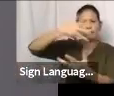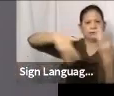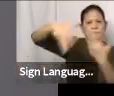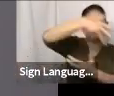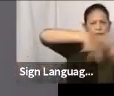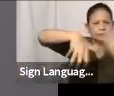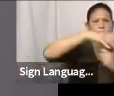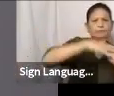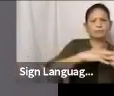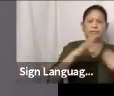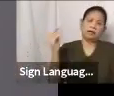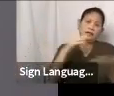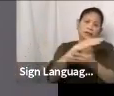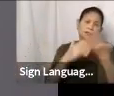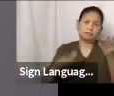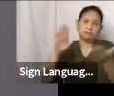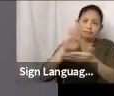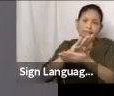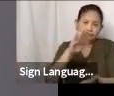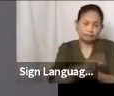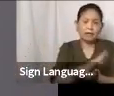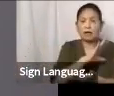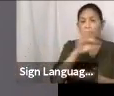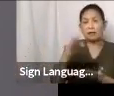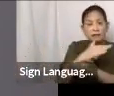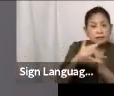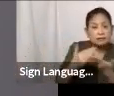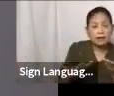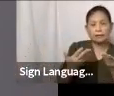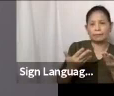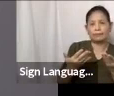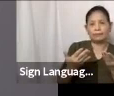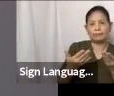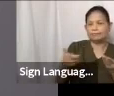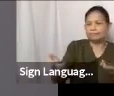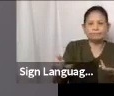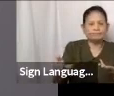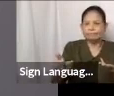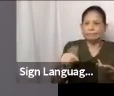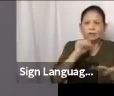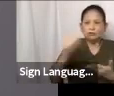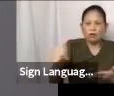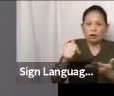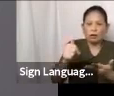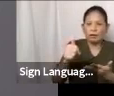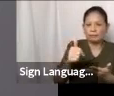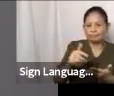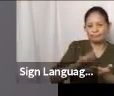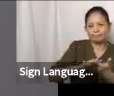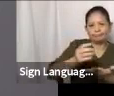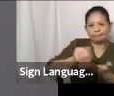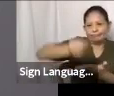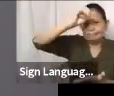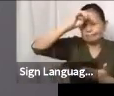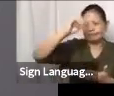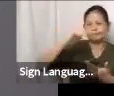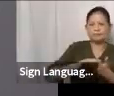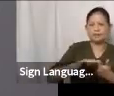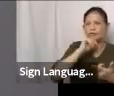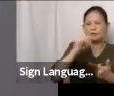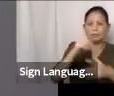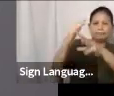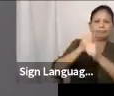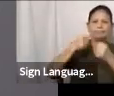at school, which can lead in some cases to underachievement at school, school dropout, mental ill health,